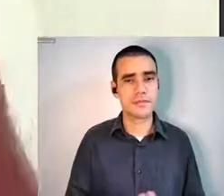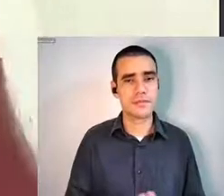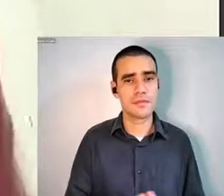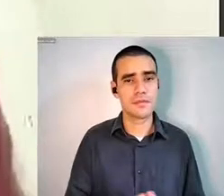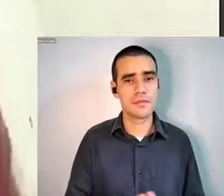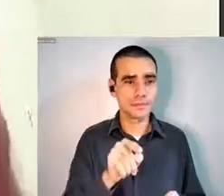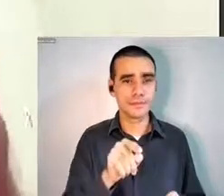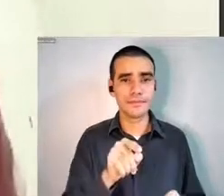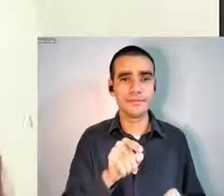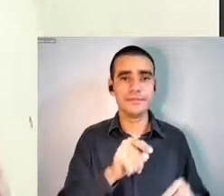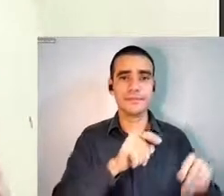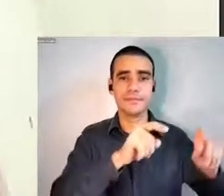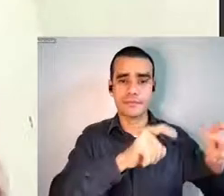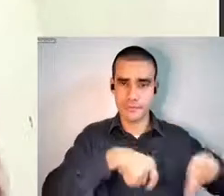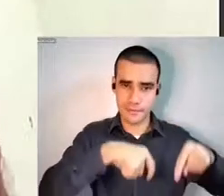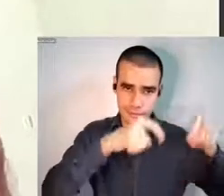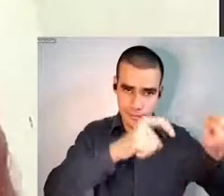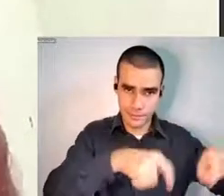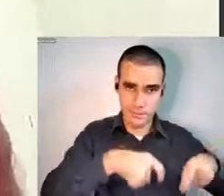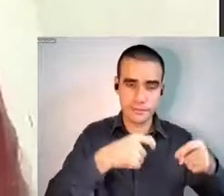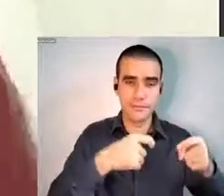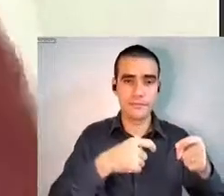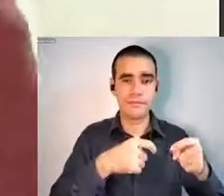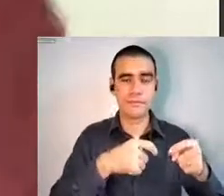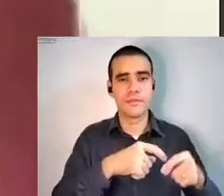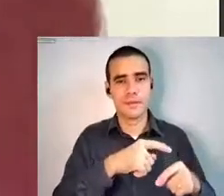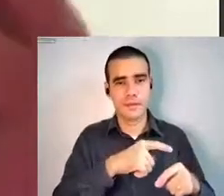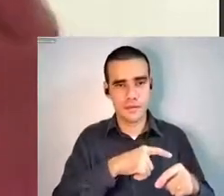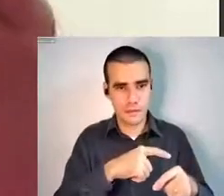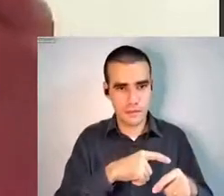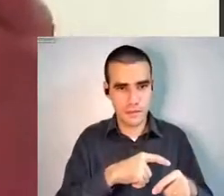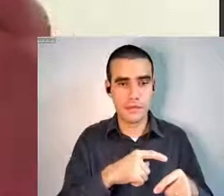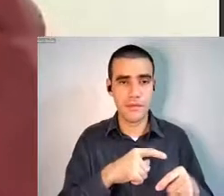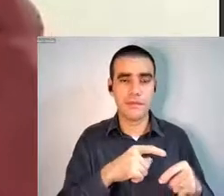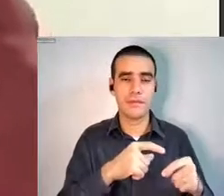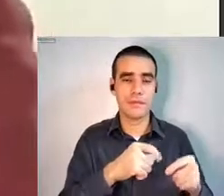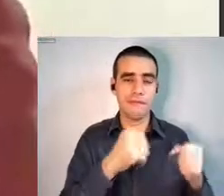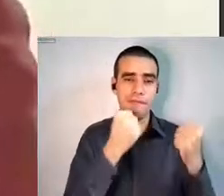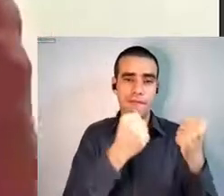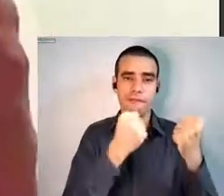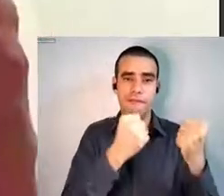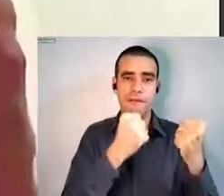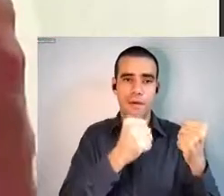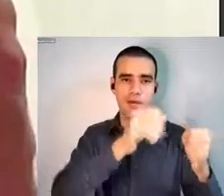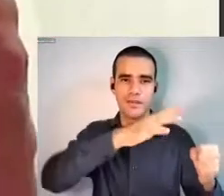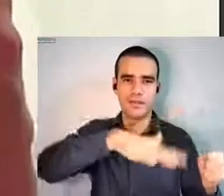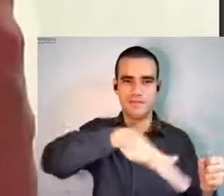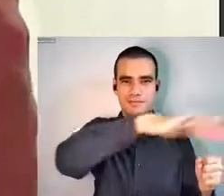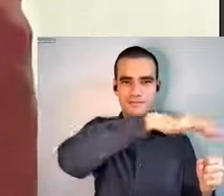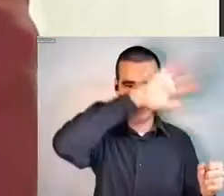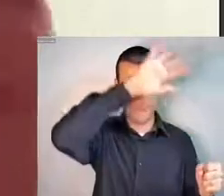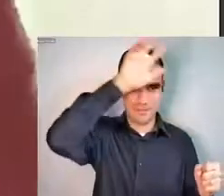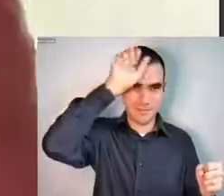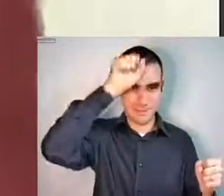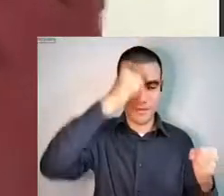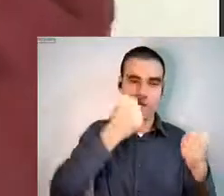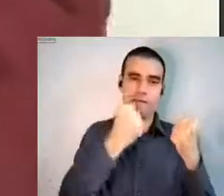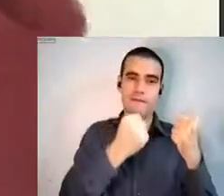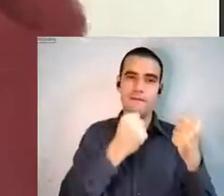activity extremely high. They are growing very rapidly in the